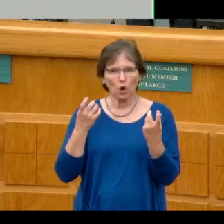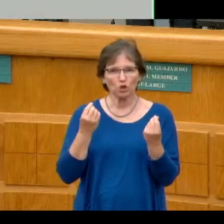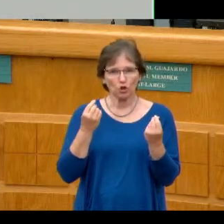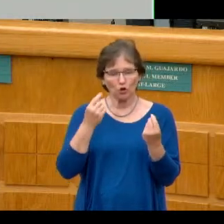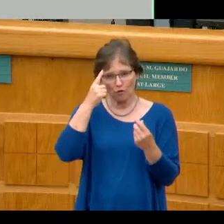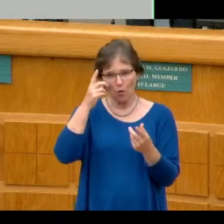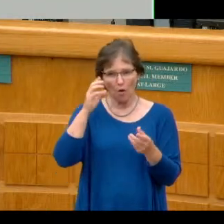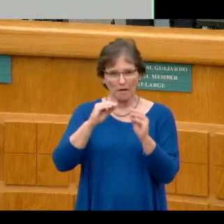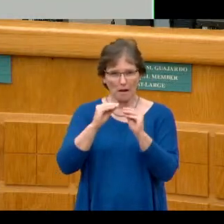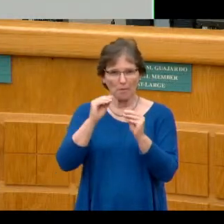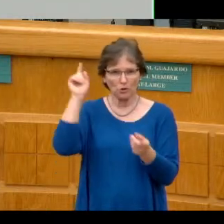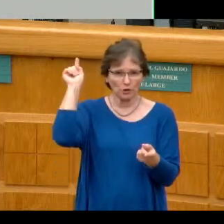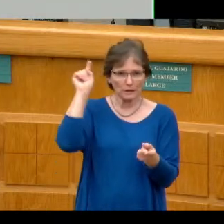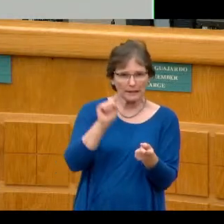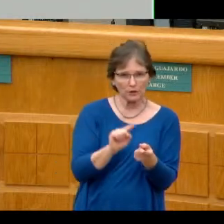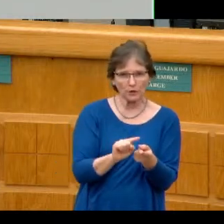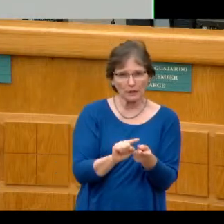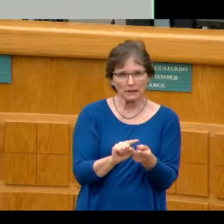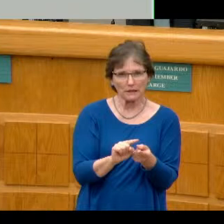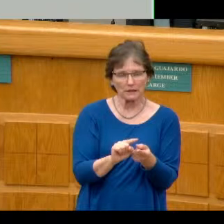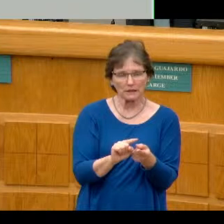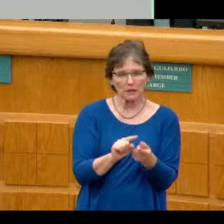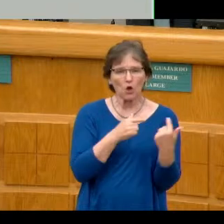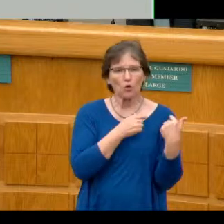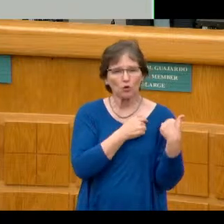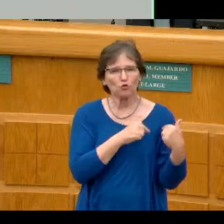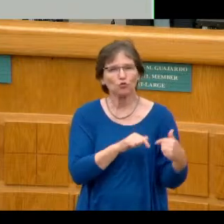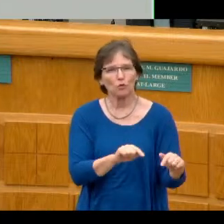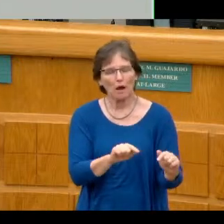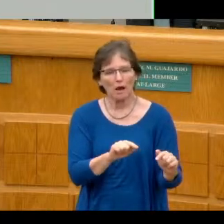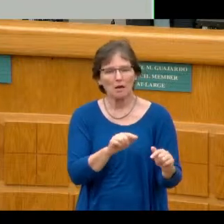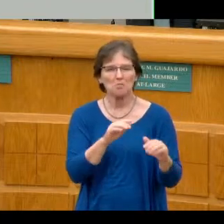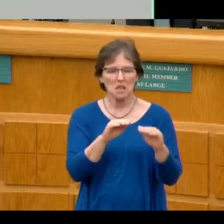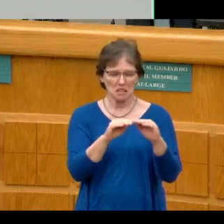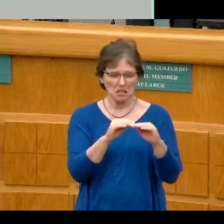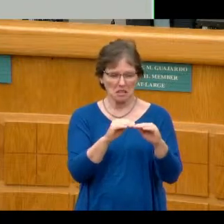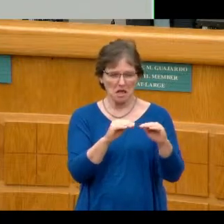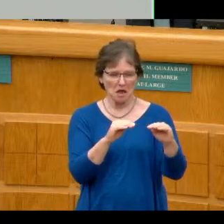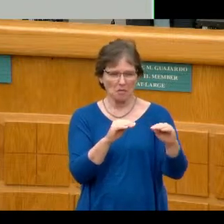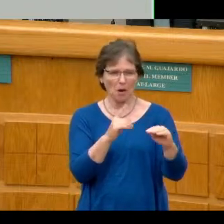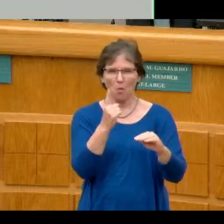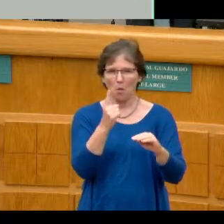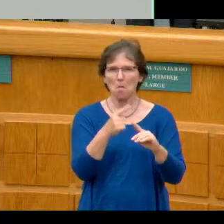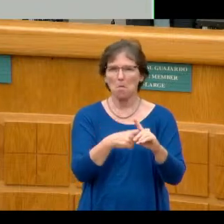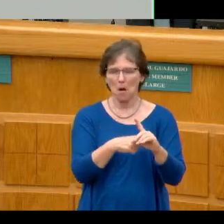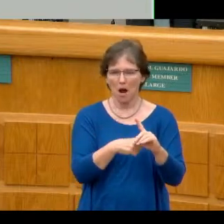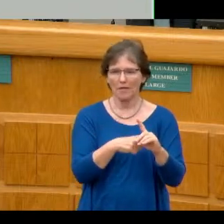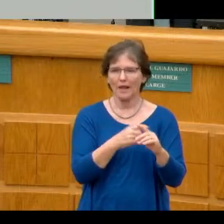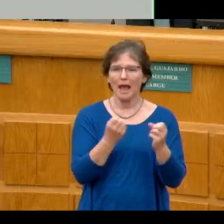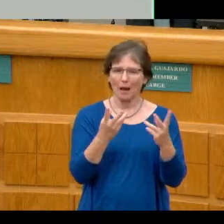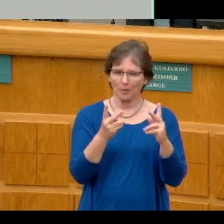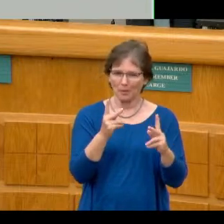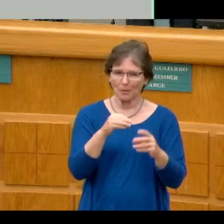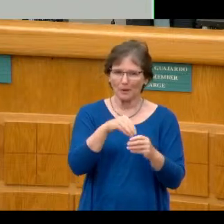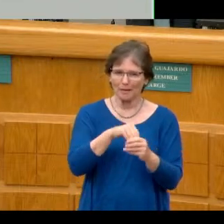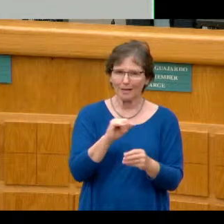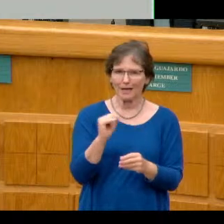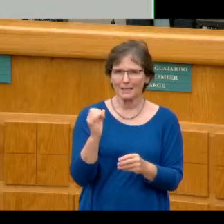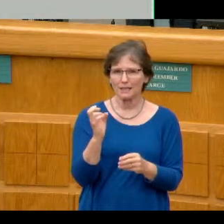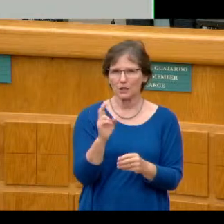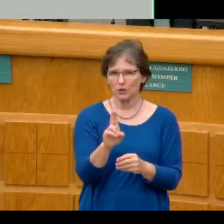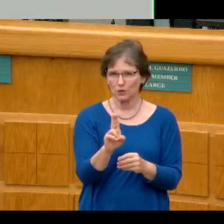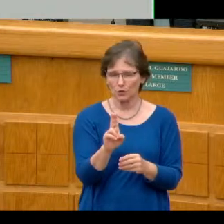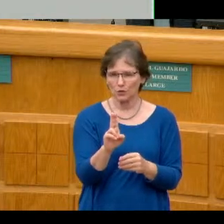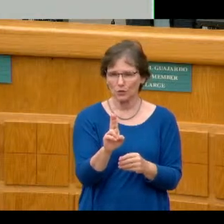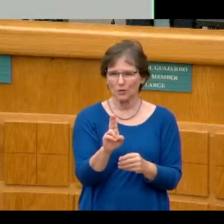that are in the ICU with COVID that weren't back then. So what that means is this is 26 people that don't have COVID, that aren't getting